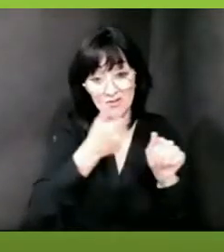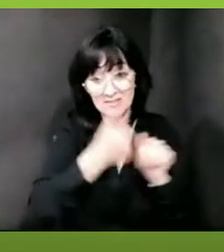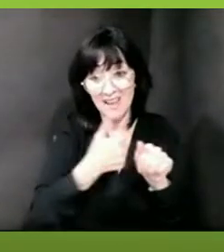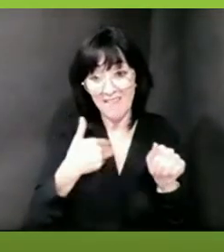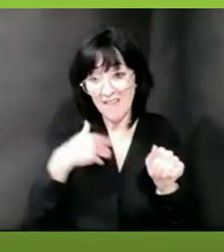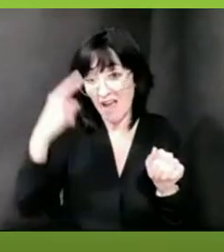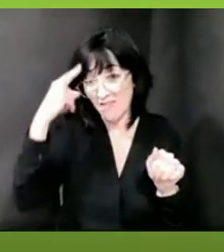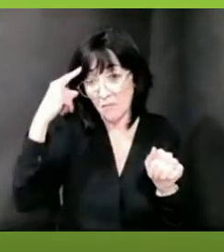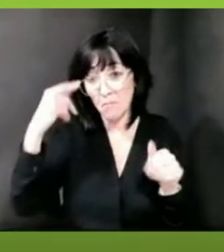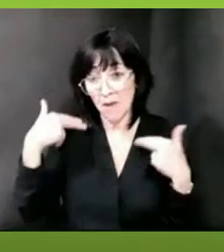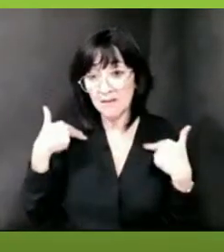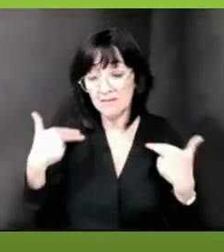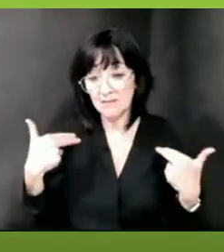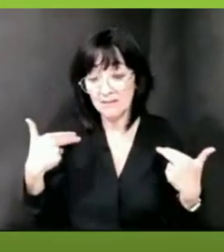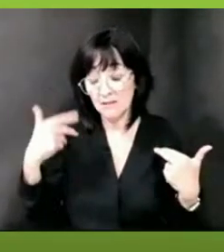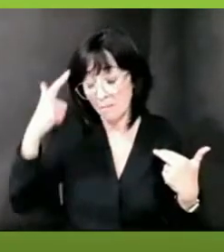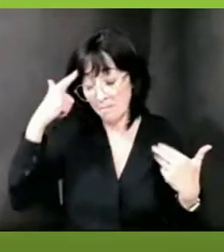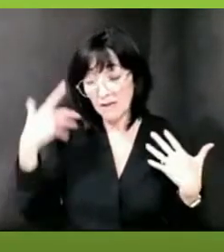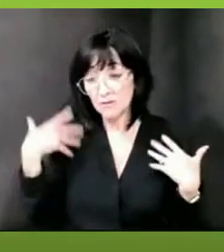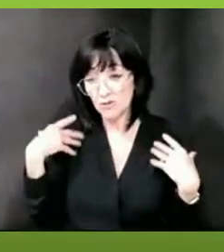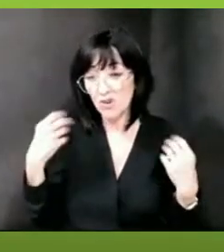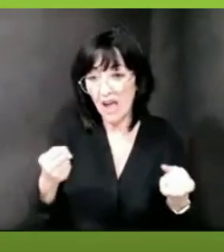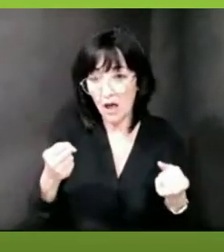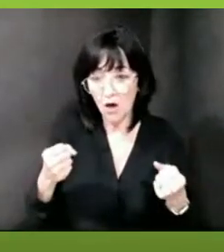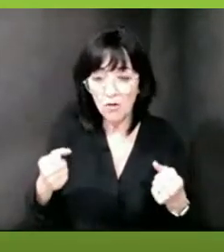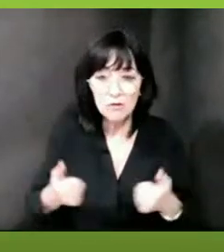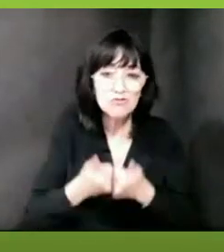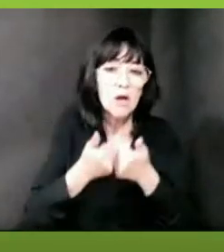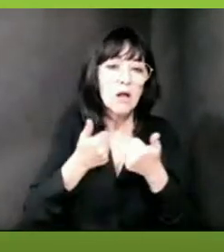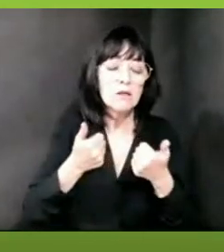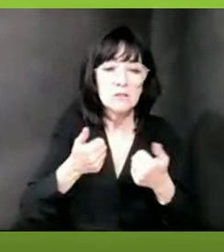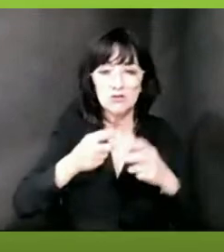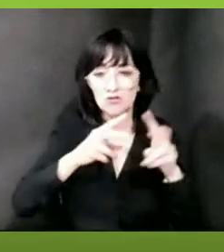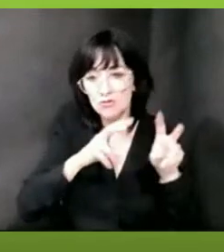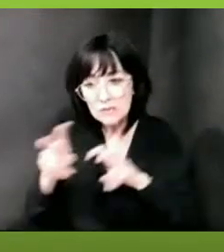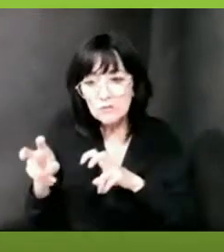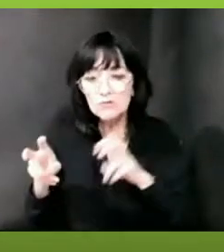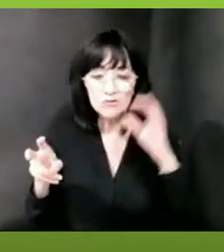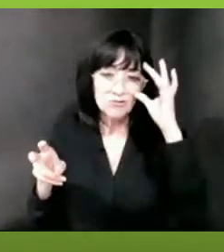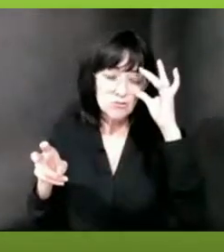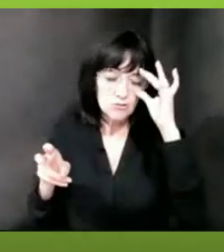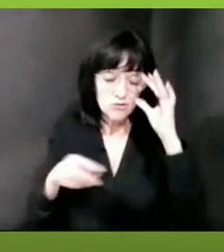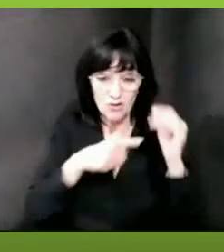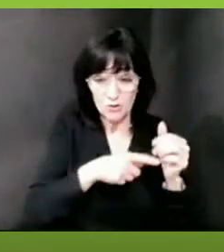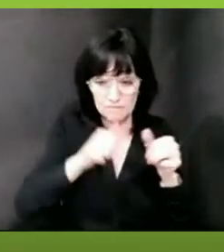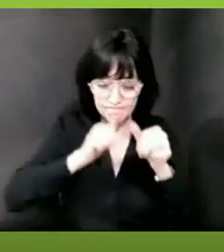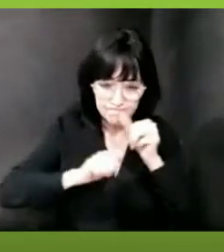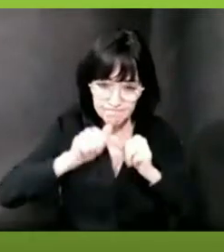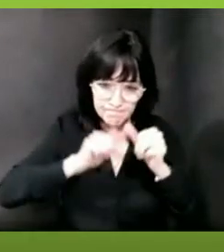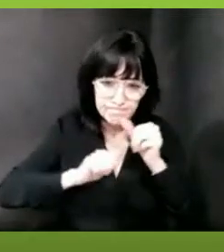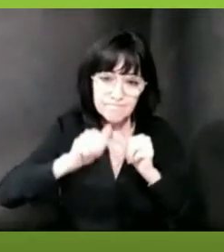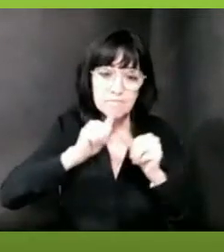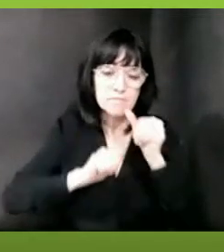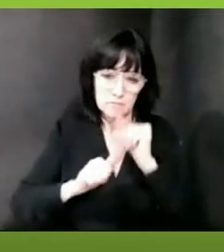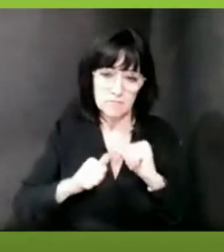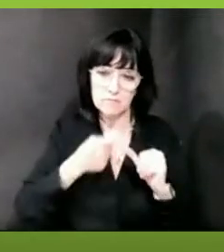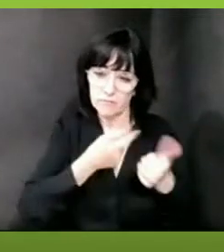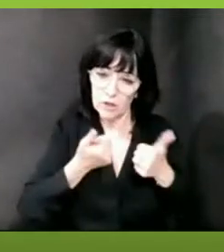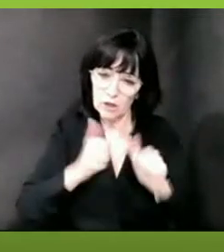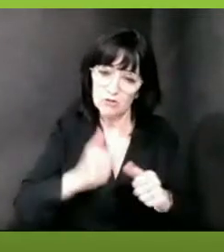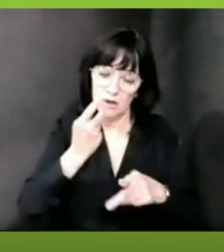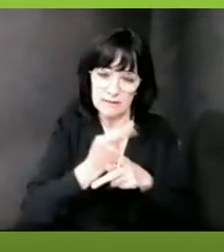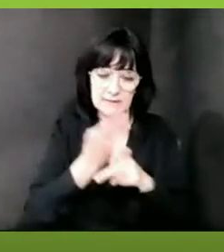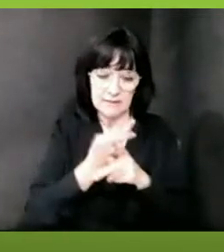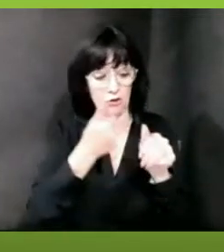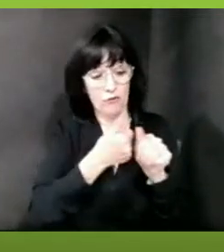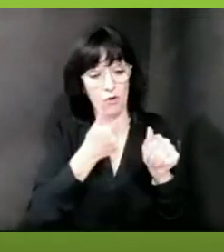children. So stressing the importance of taking care of not only your mental health, but just